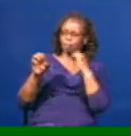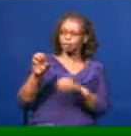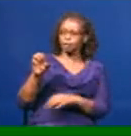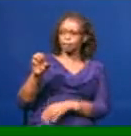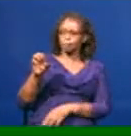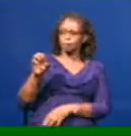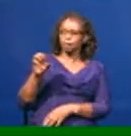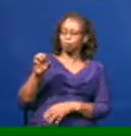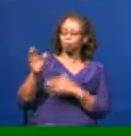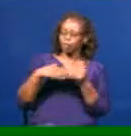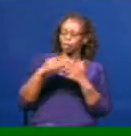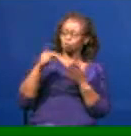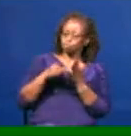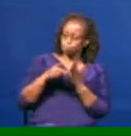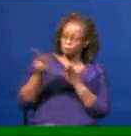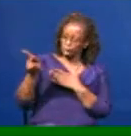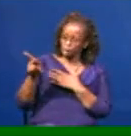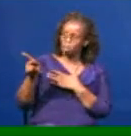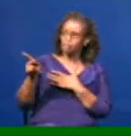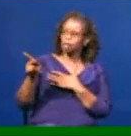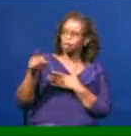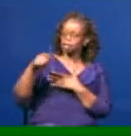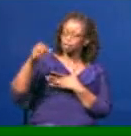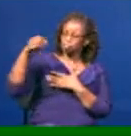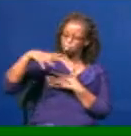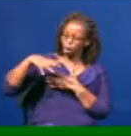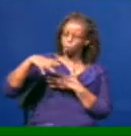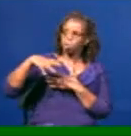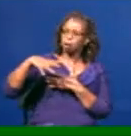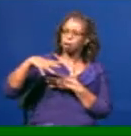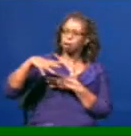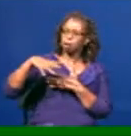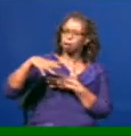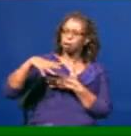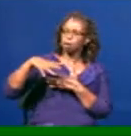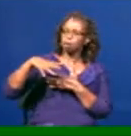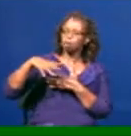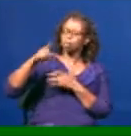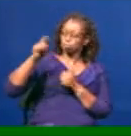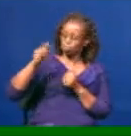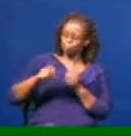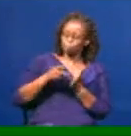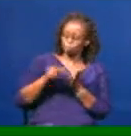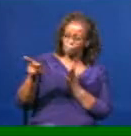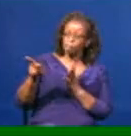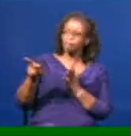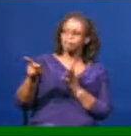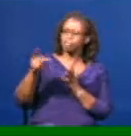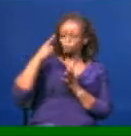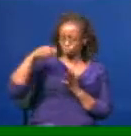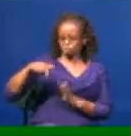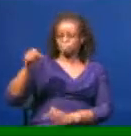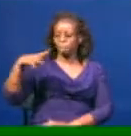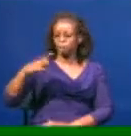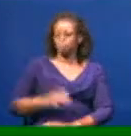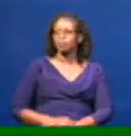Whether you buy the electricity or the power, you still have to pay for this power.